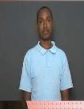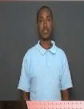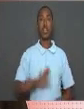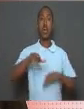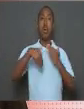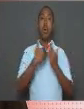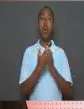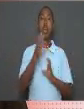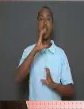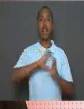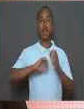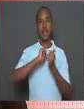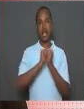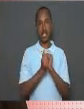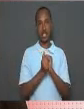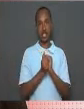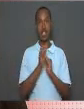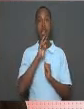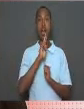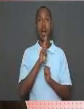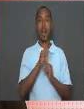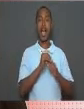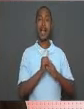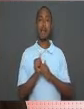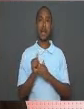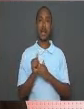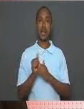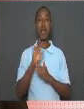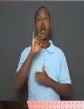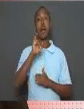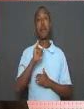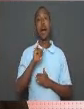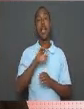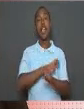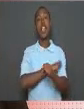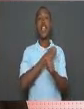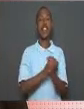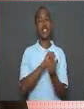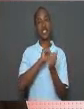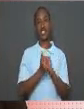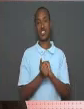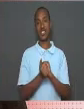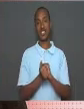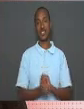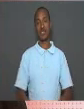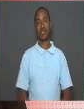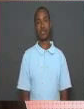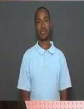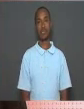All chemical changes are accompanied by energy changes.